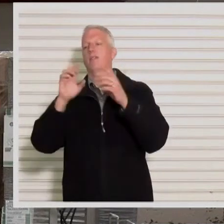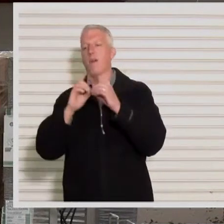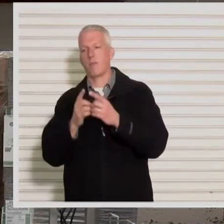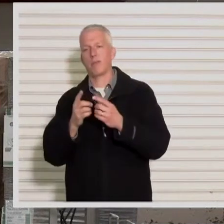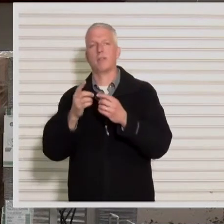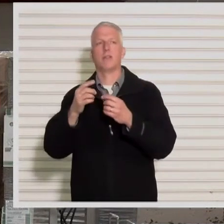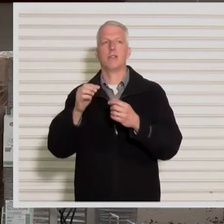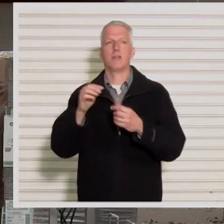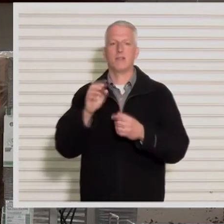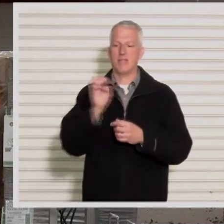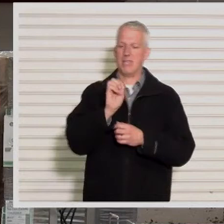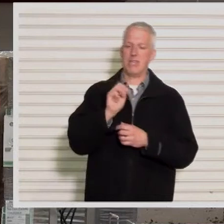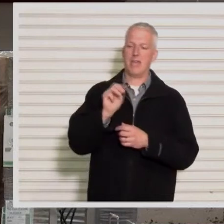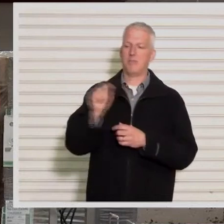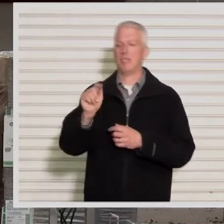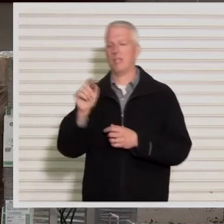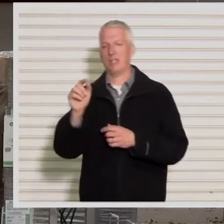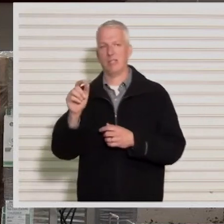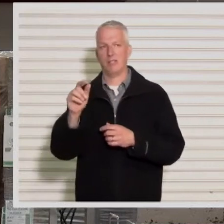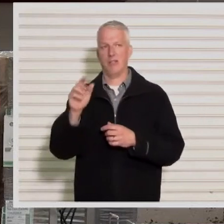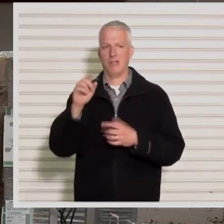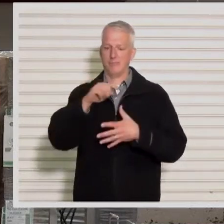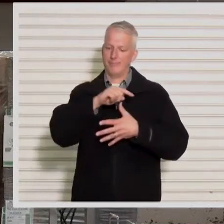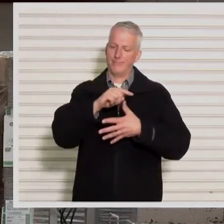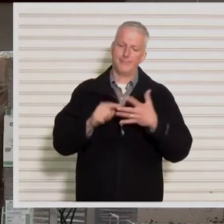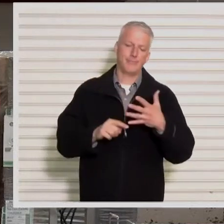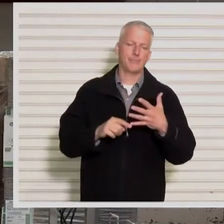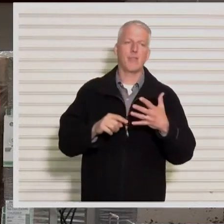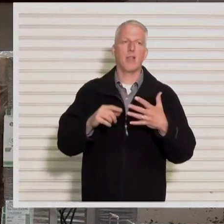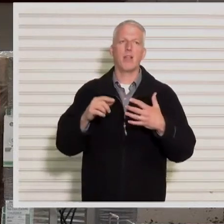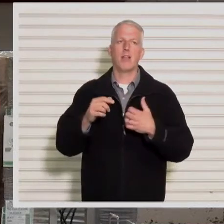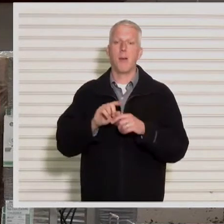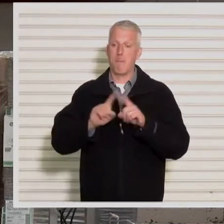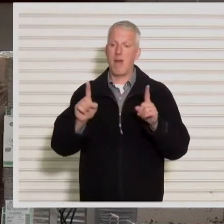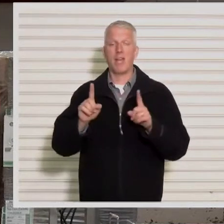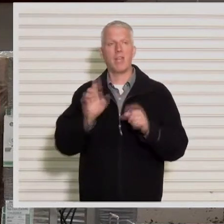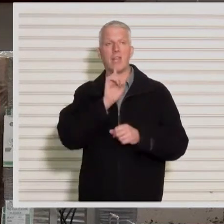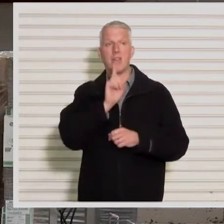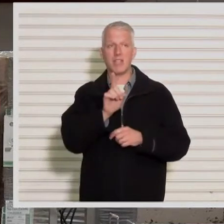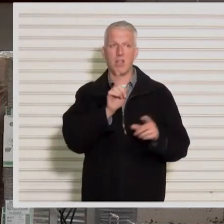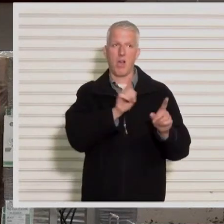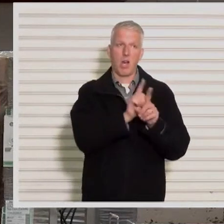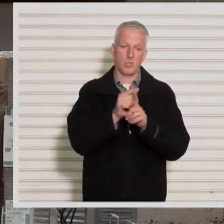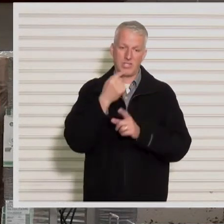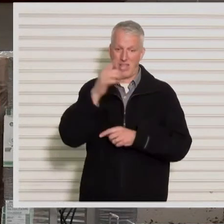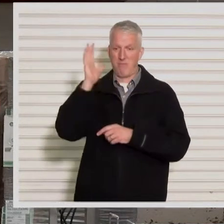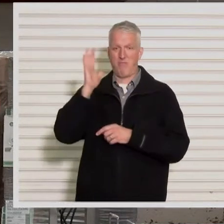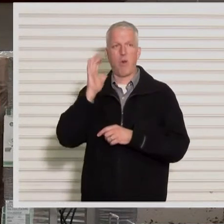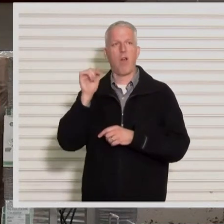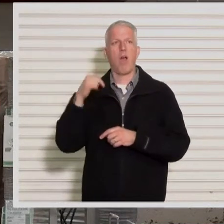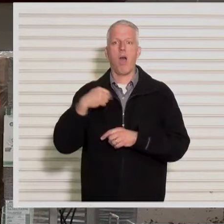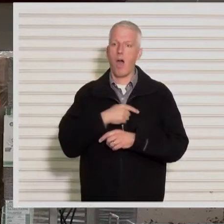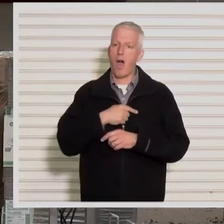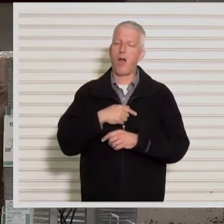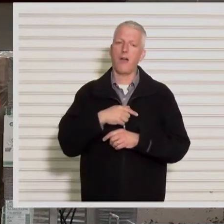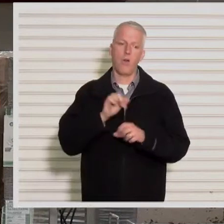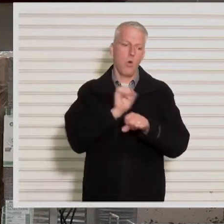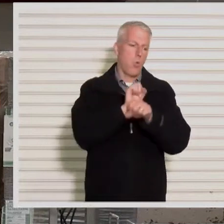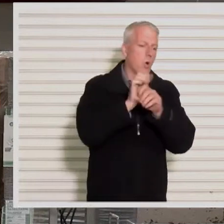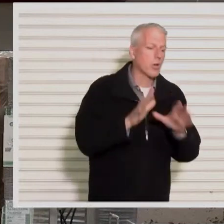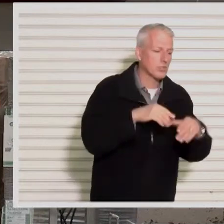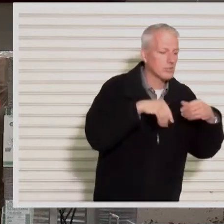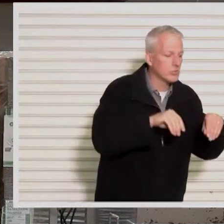the EMTs or the paramedics or our law enforcement, but it is, as was stated a moment ago, our grocery store